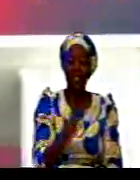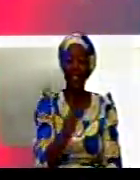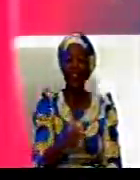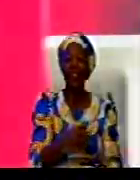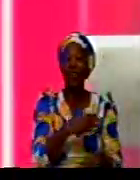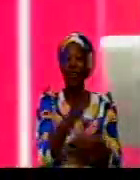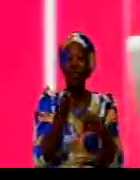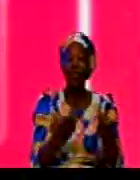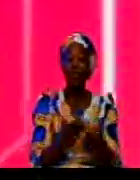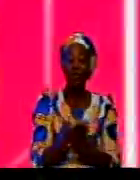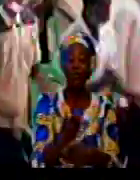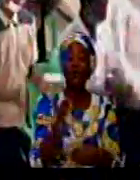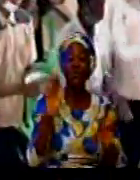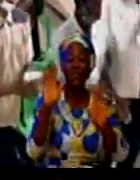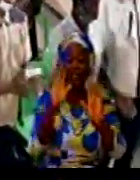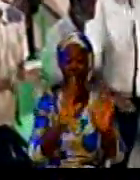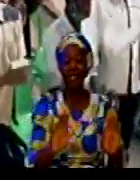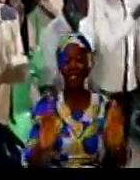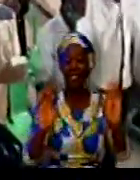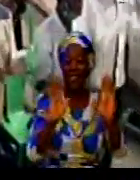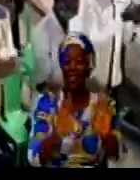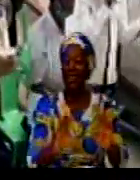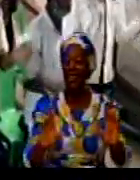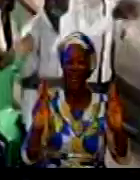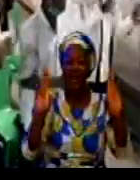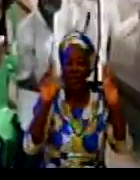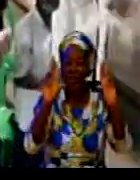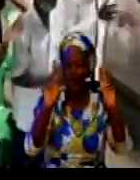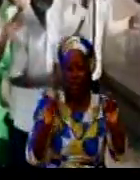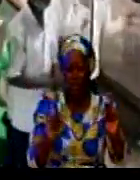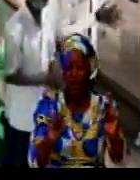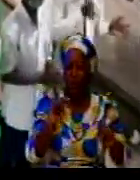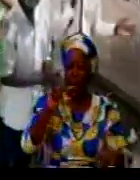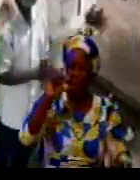Friday, Saturday, all past Sunday,